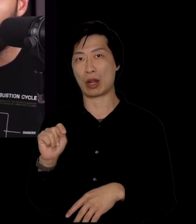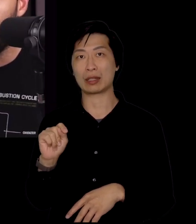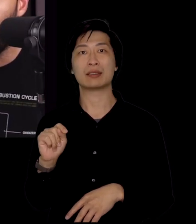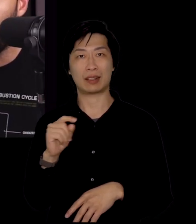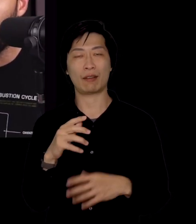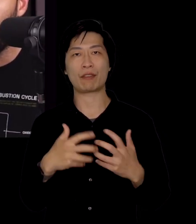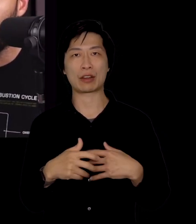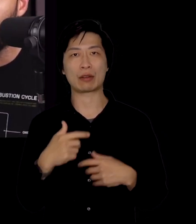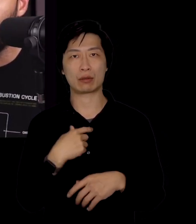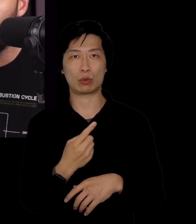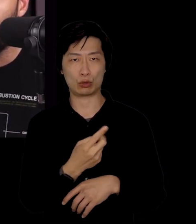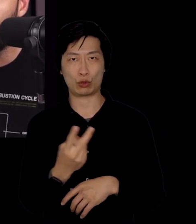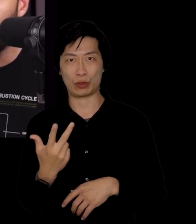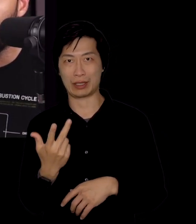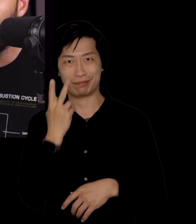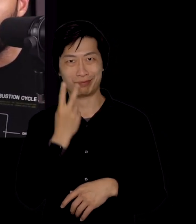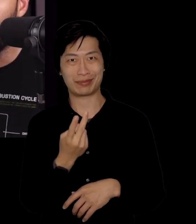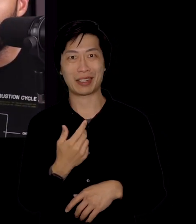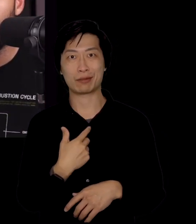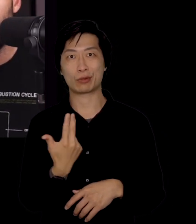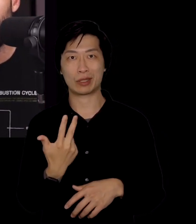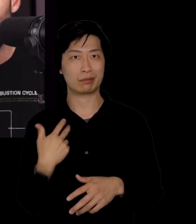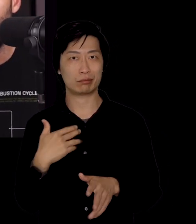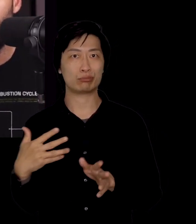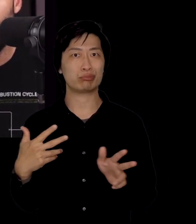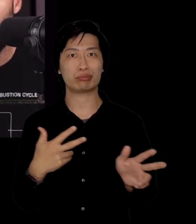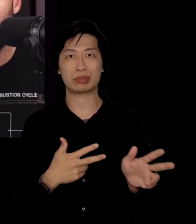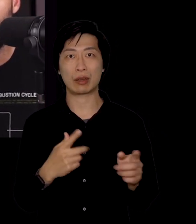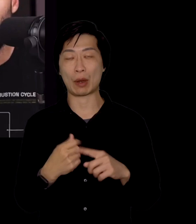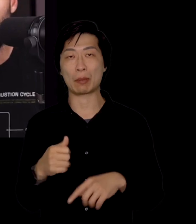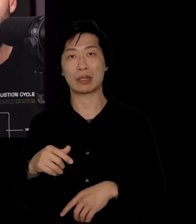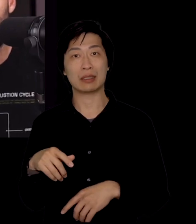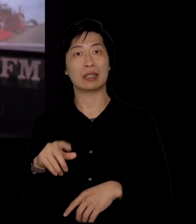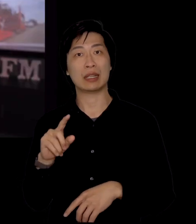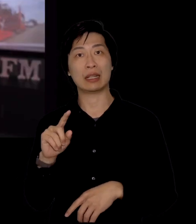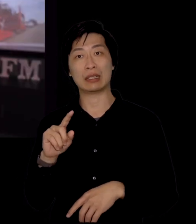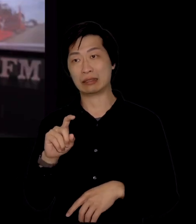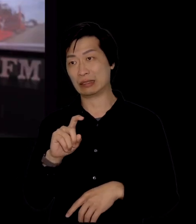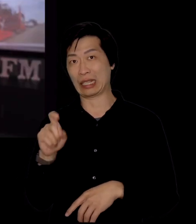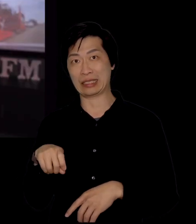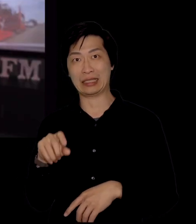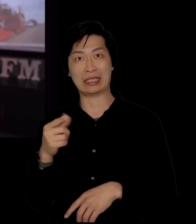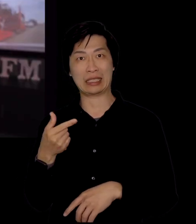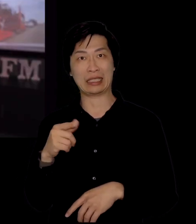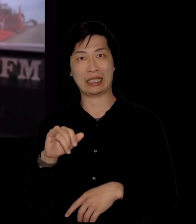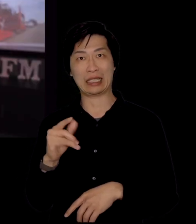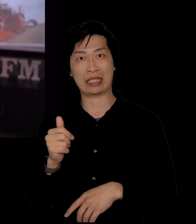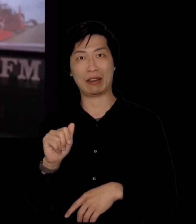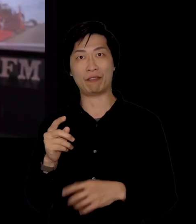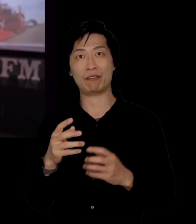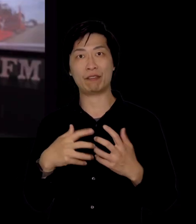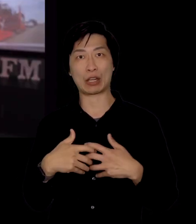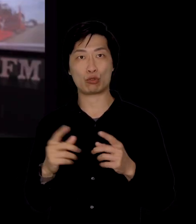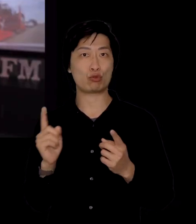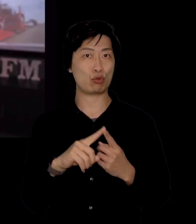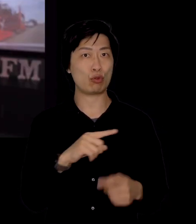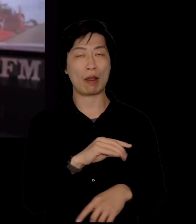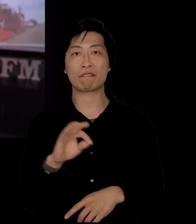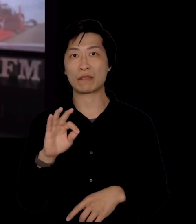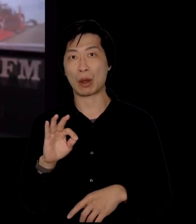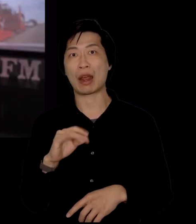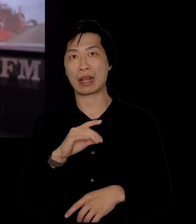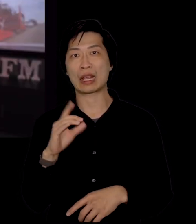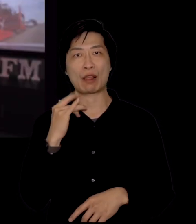see here you got 1 carrier, 2 carriers, and 3 carriers. So there's 3 carriers went from Tesla Gigafactory, Texas to